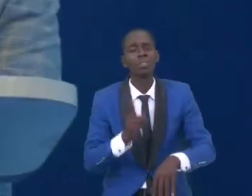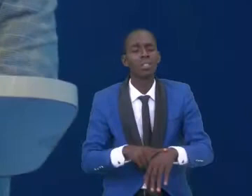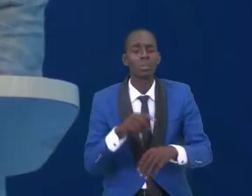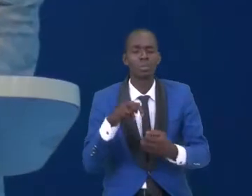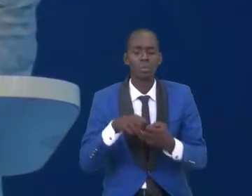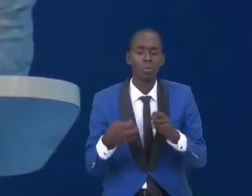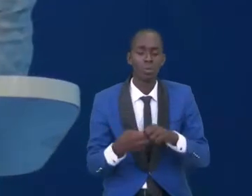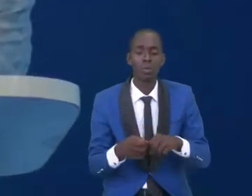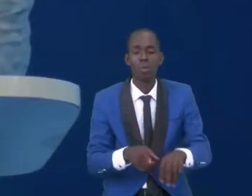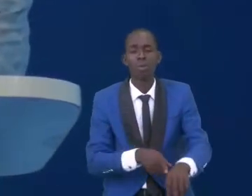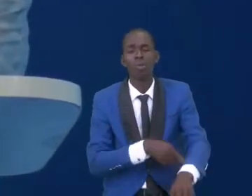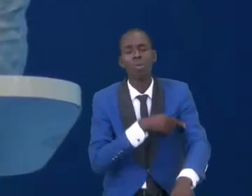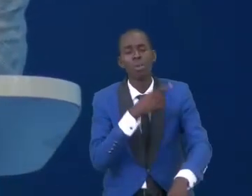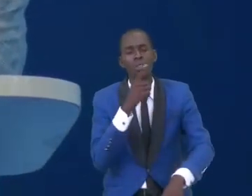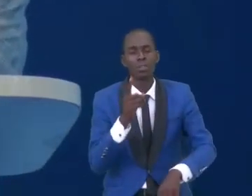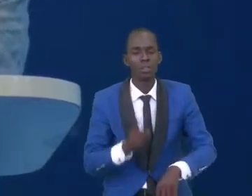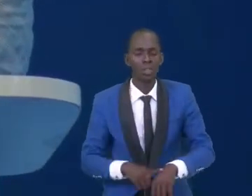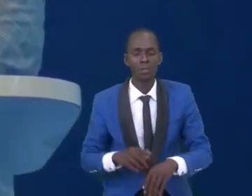long-standing mountain,